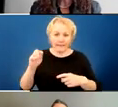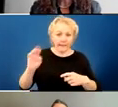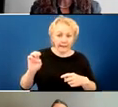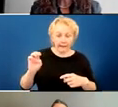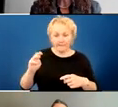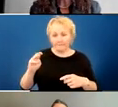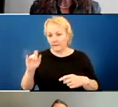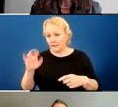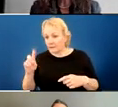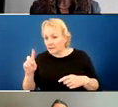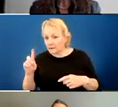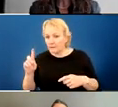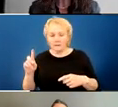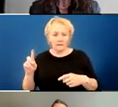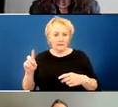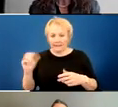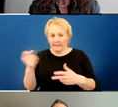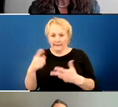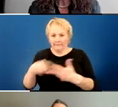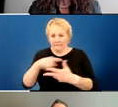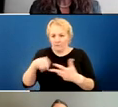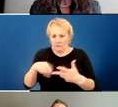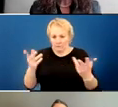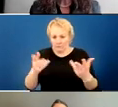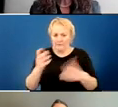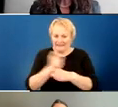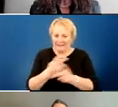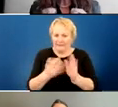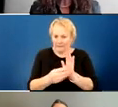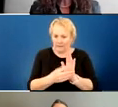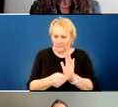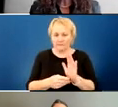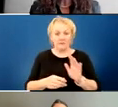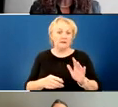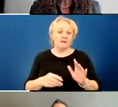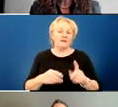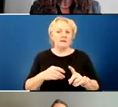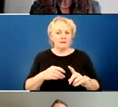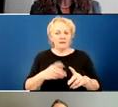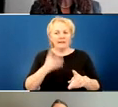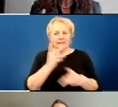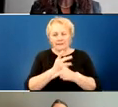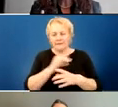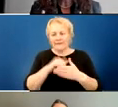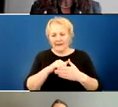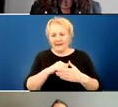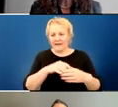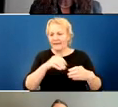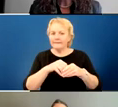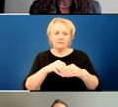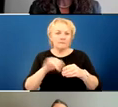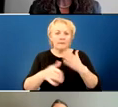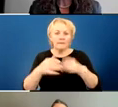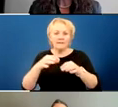all of the above, you know, two of the above. And then it's, you know, great to be able to keep that information just in a Ziploc